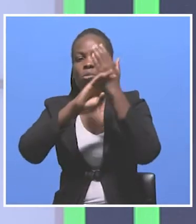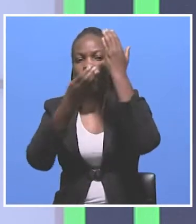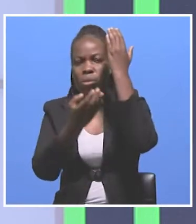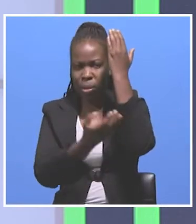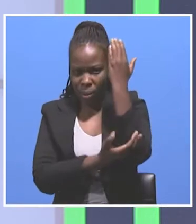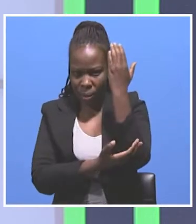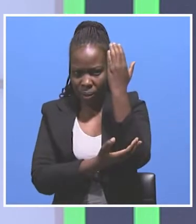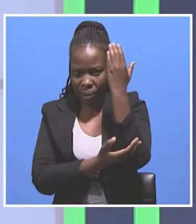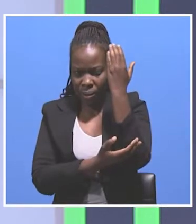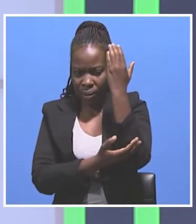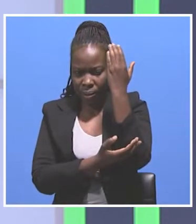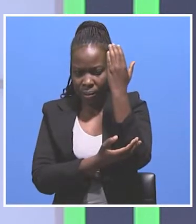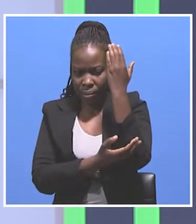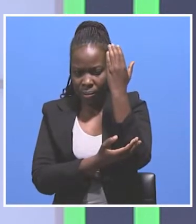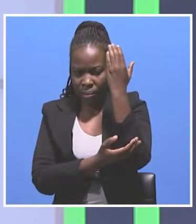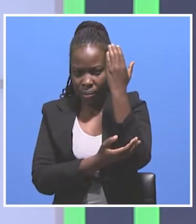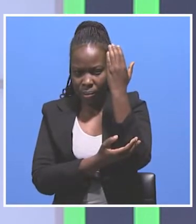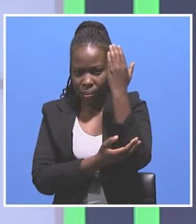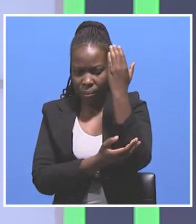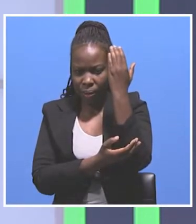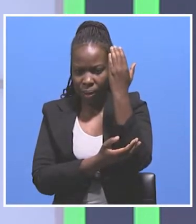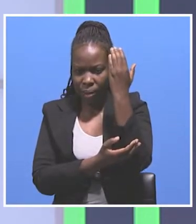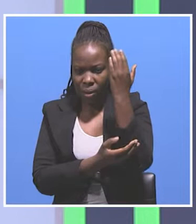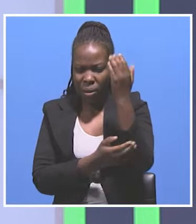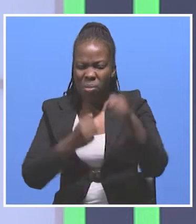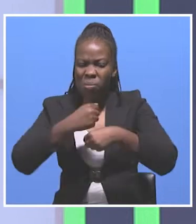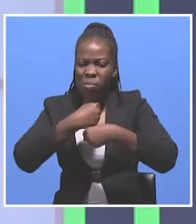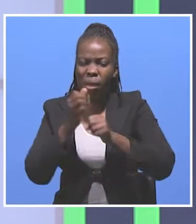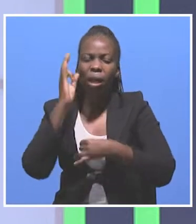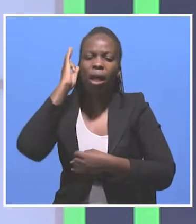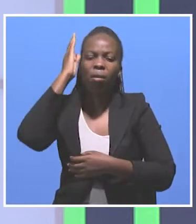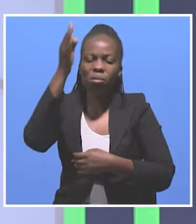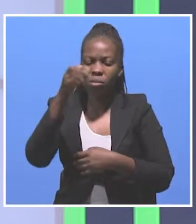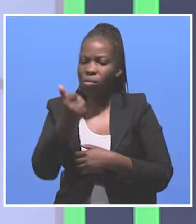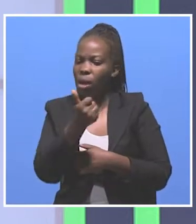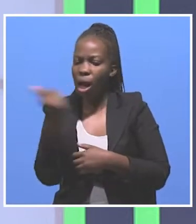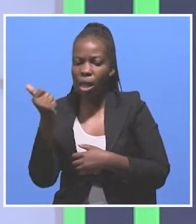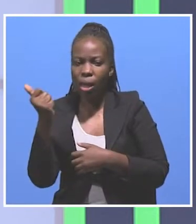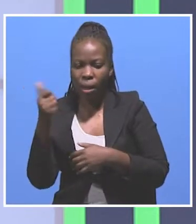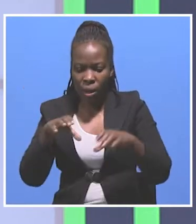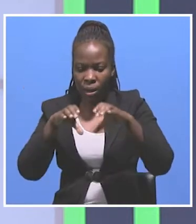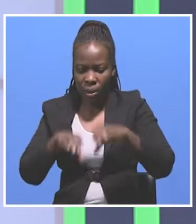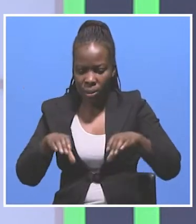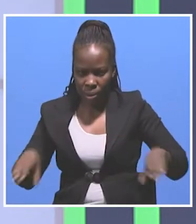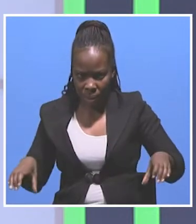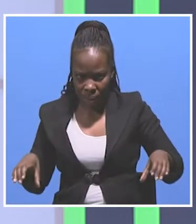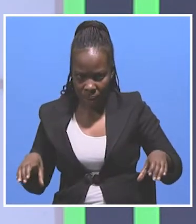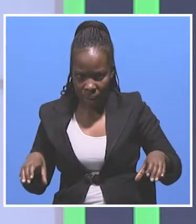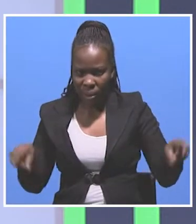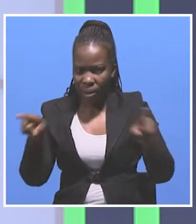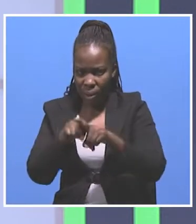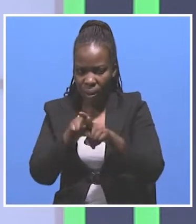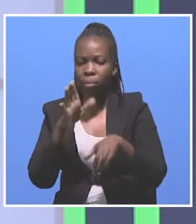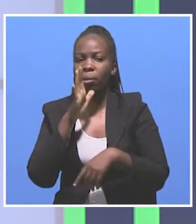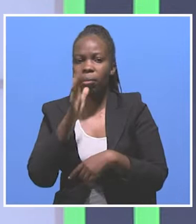the future, the psychological well-being and the future of the existing children, okay, and the mother,